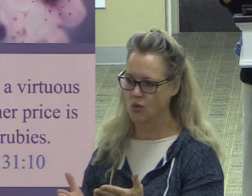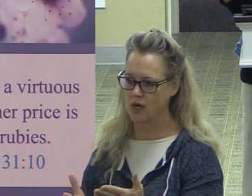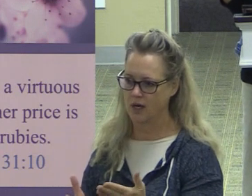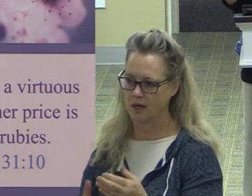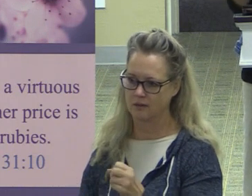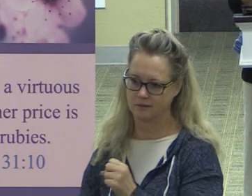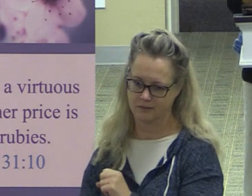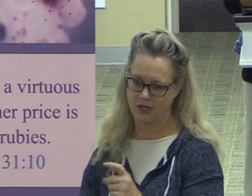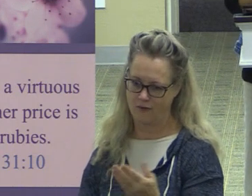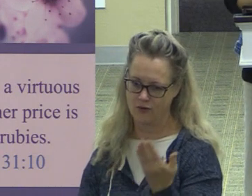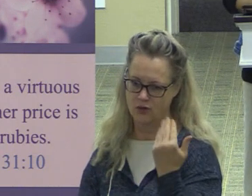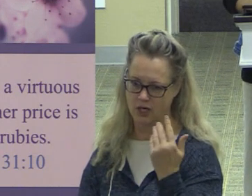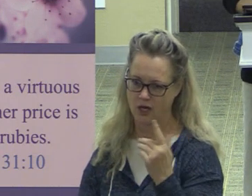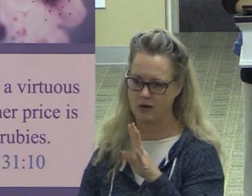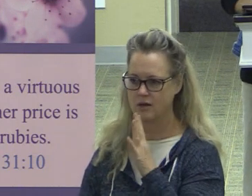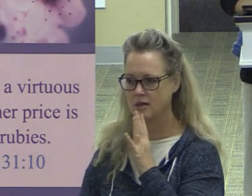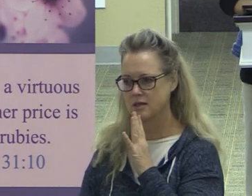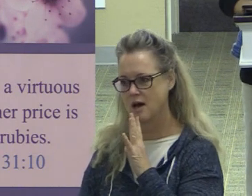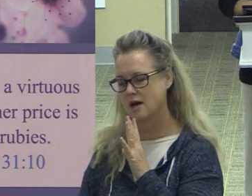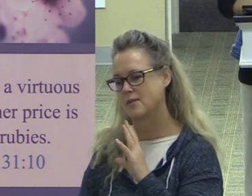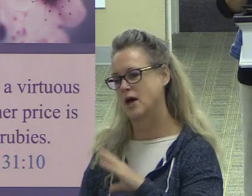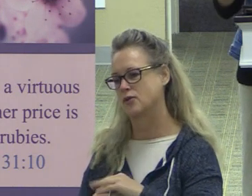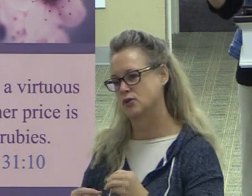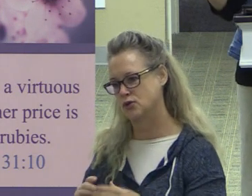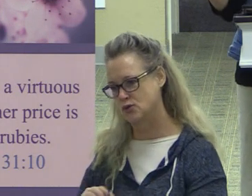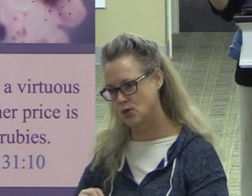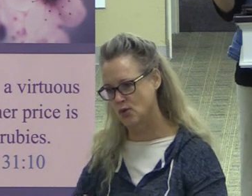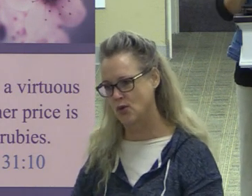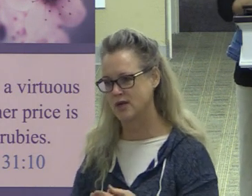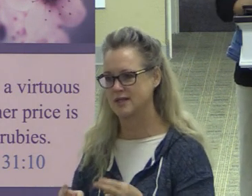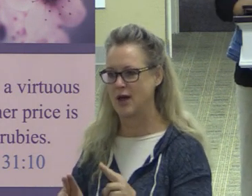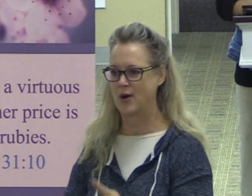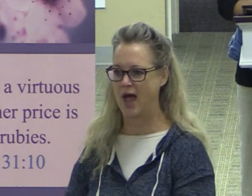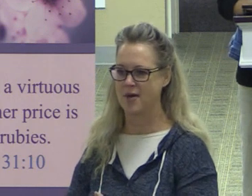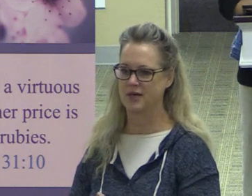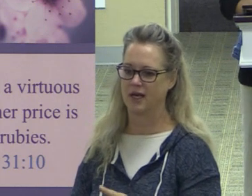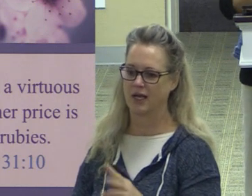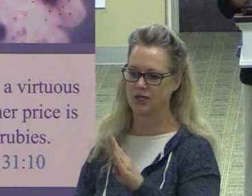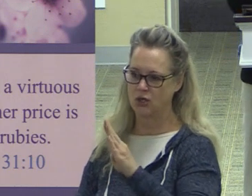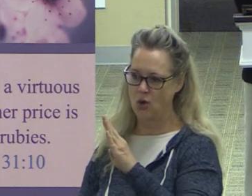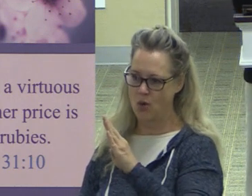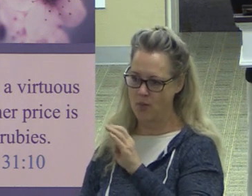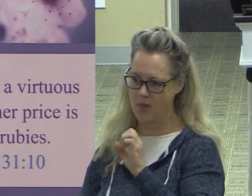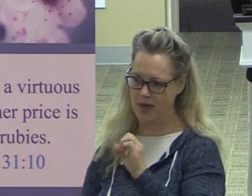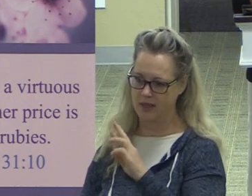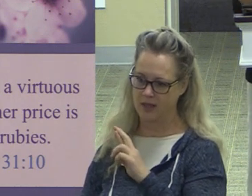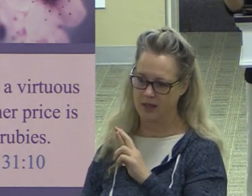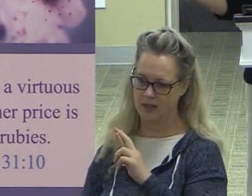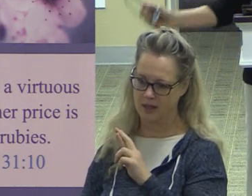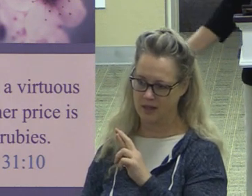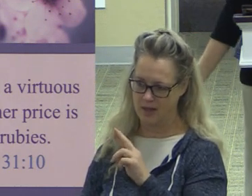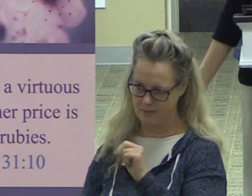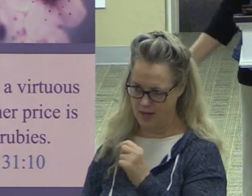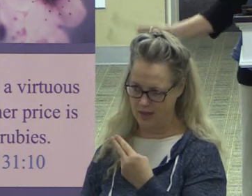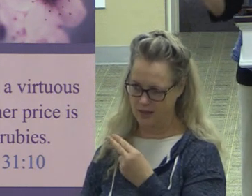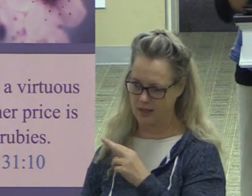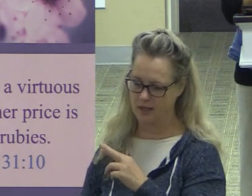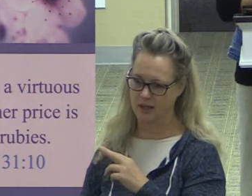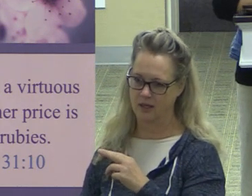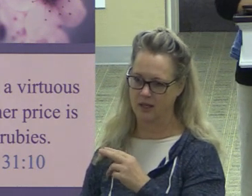all. But Bethany and Heather are very different. Bethany's much more gentle-hearted than Heather